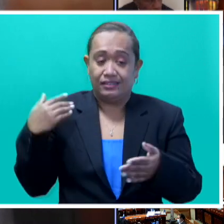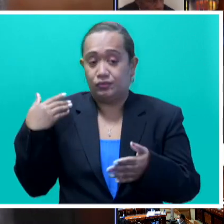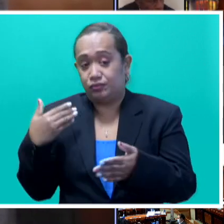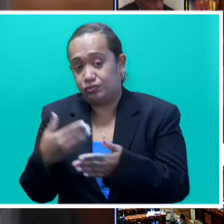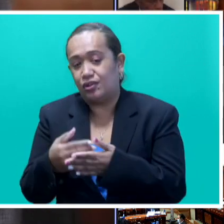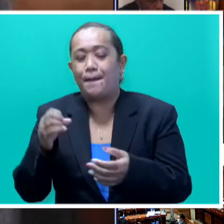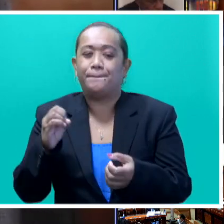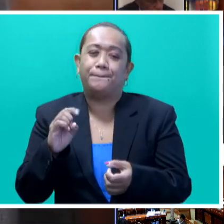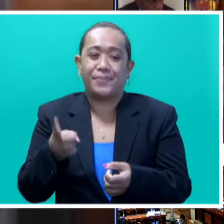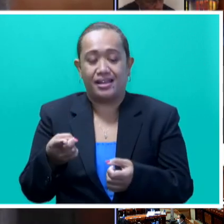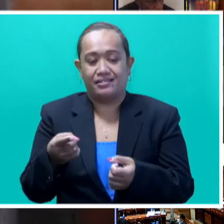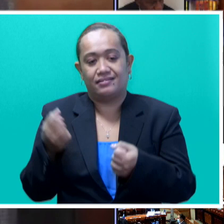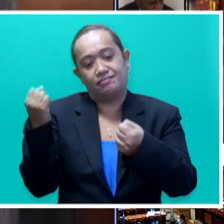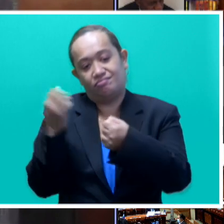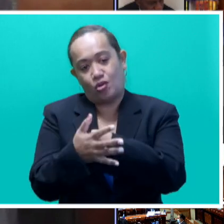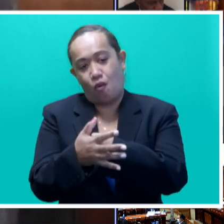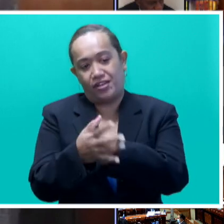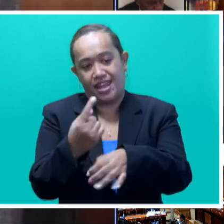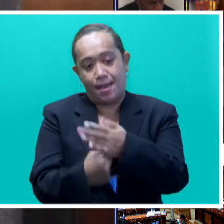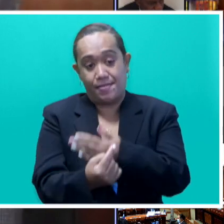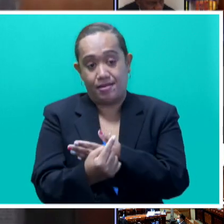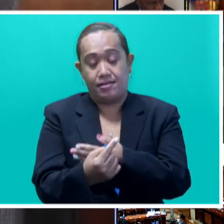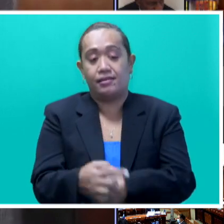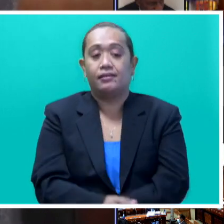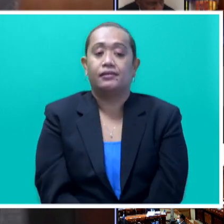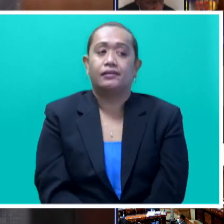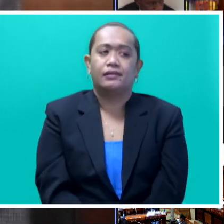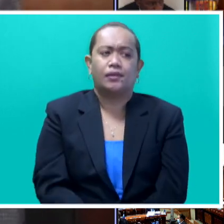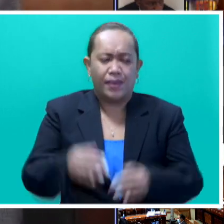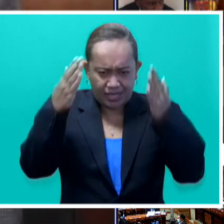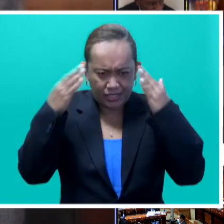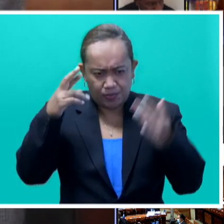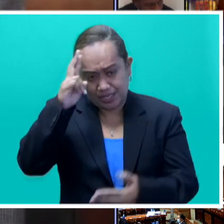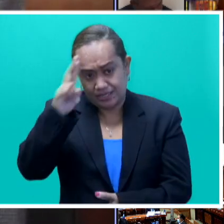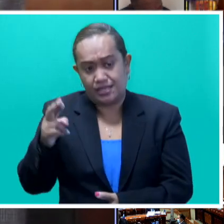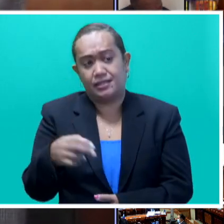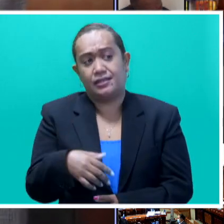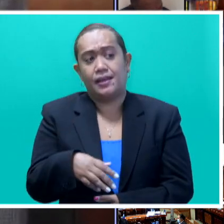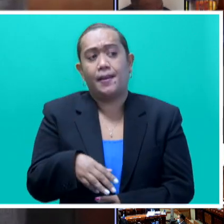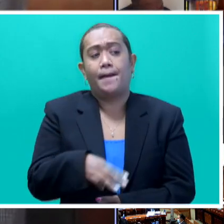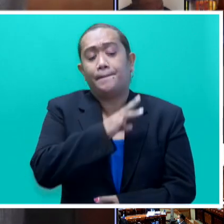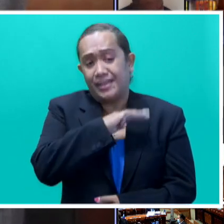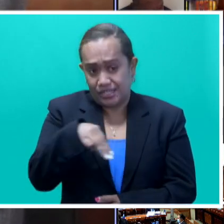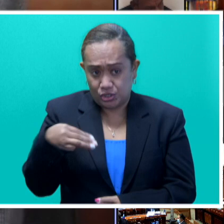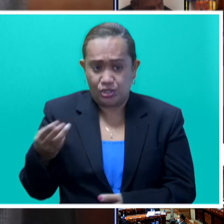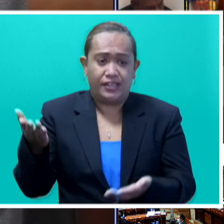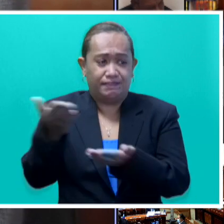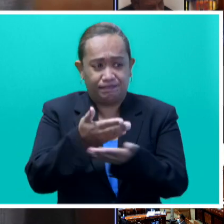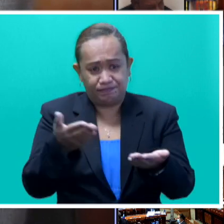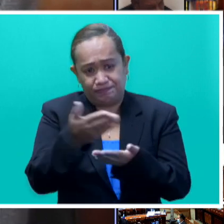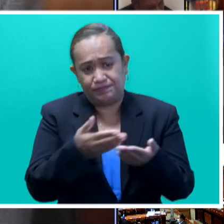by this COVID-19. But Mr. Speaker said moving forward, my ministry is in consultation with the